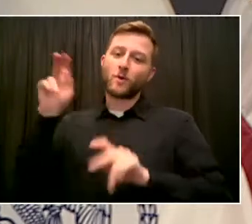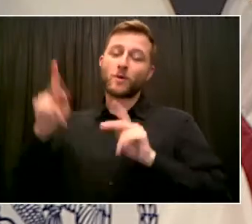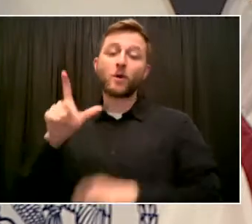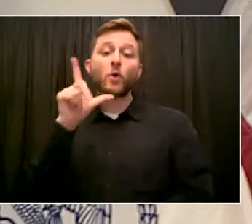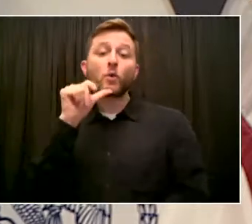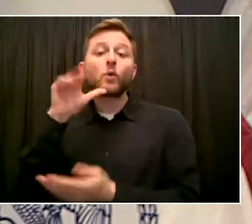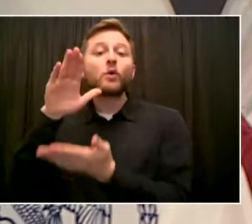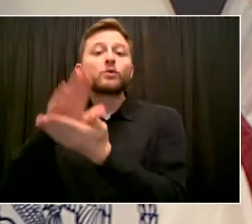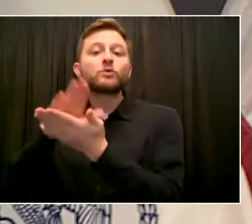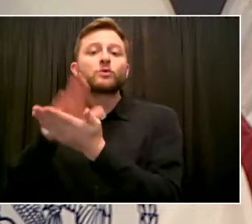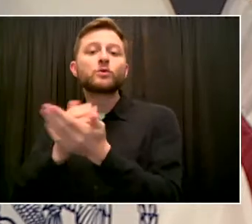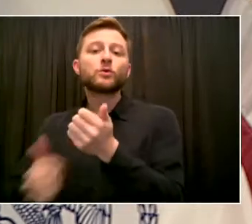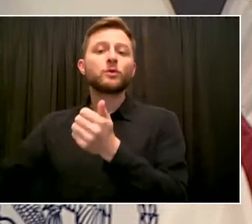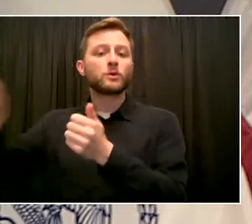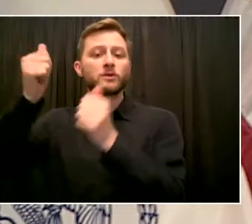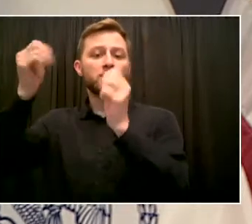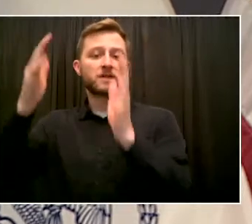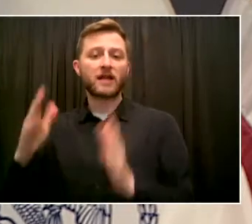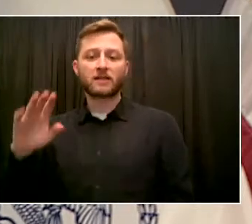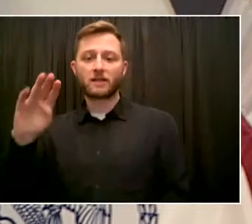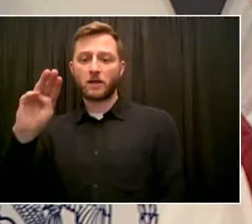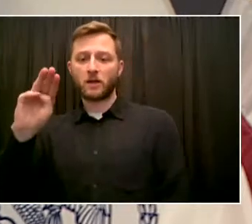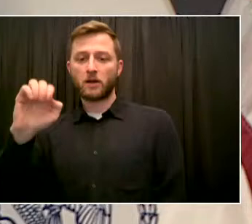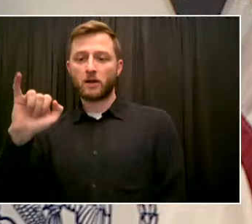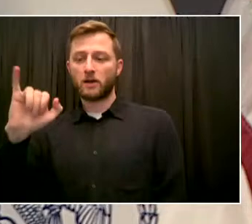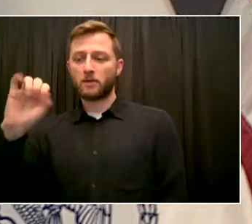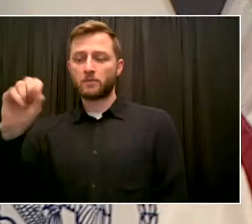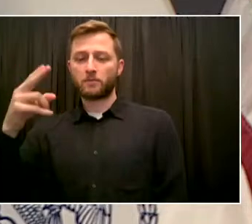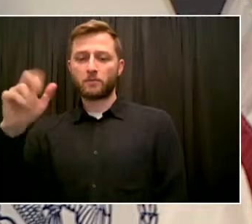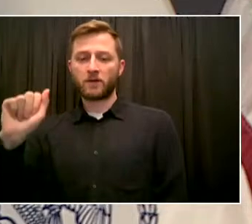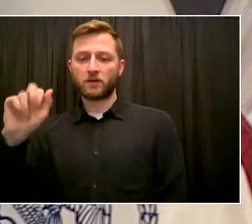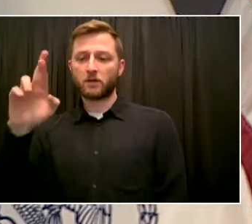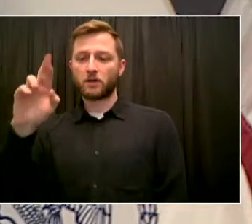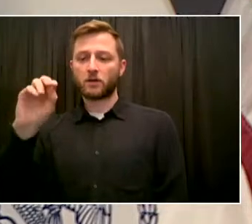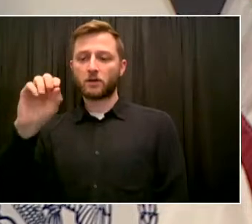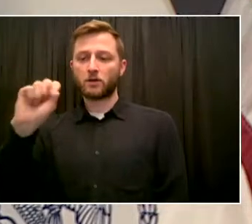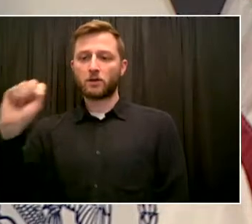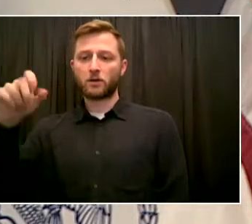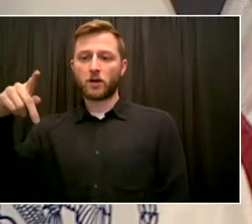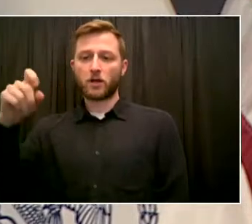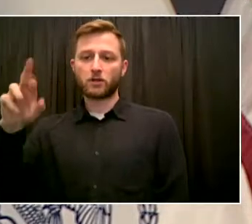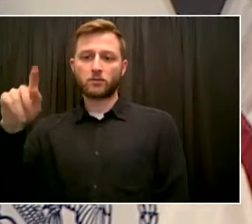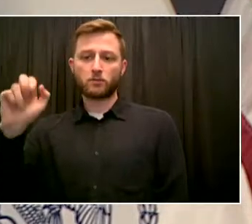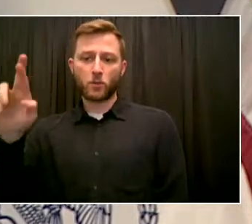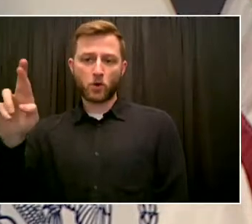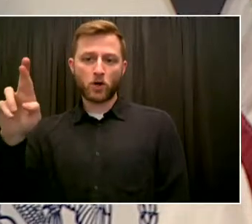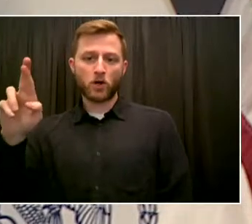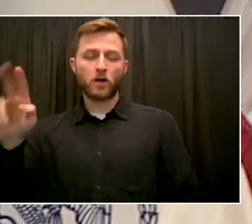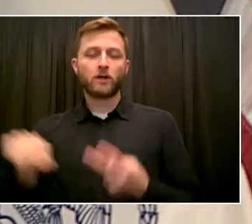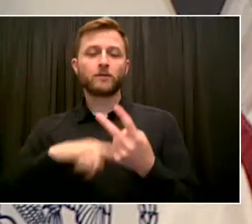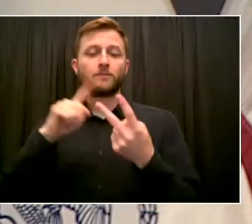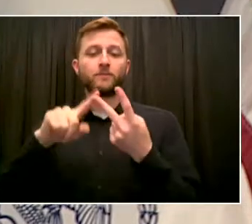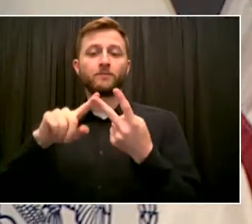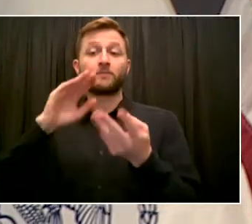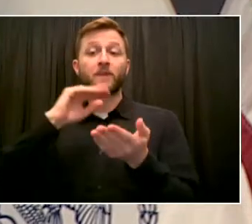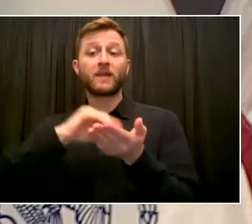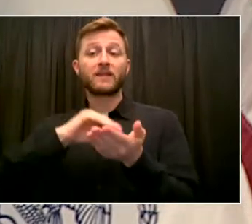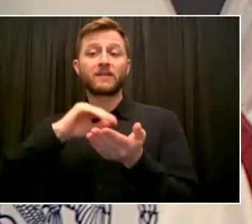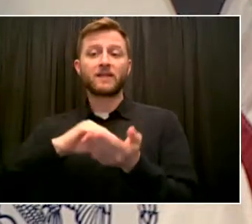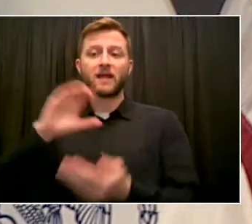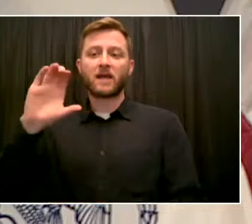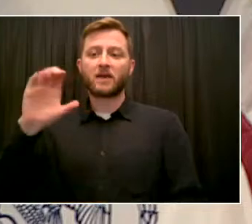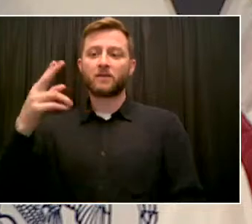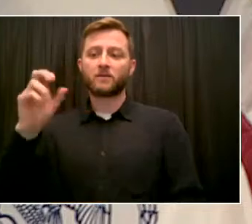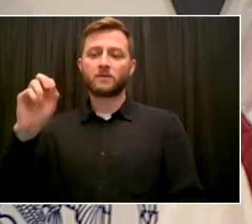Ross Porter, and our health commissioner, Dr. Dave Choksi, and they are on location at Central Park East School